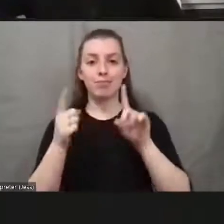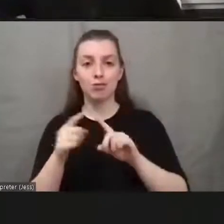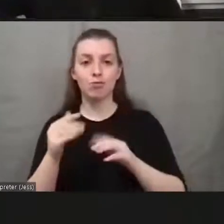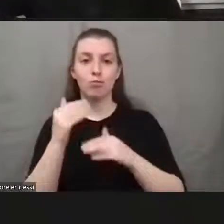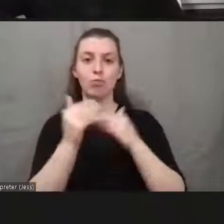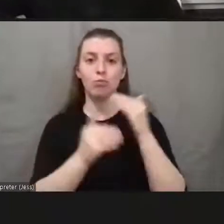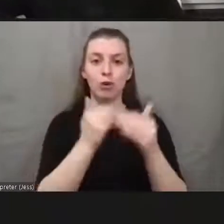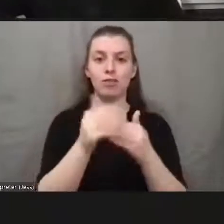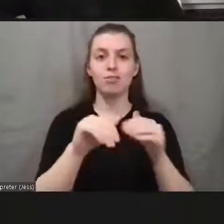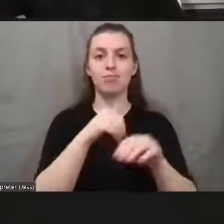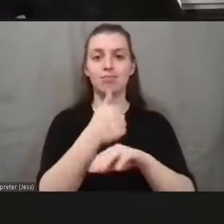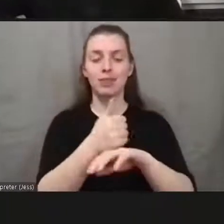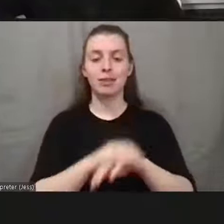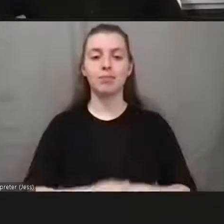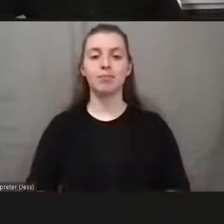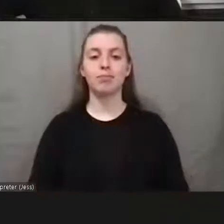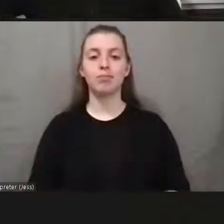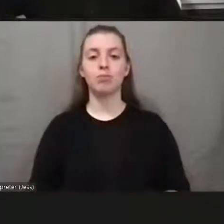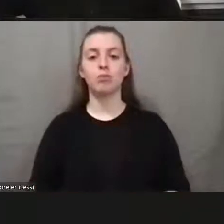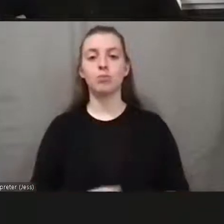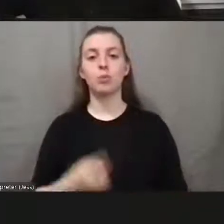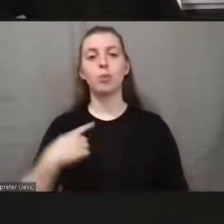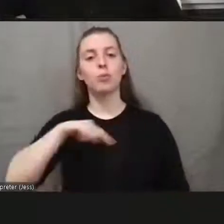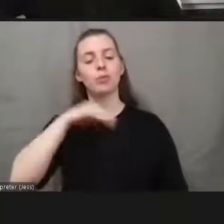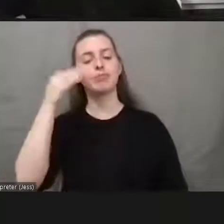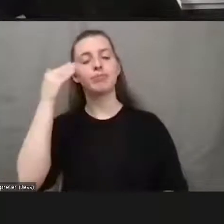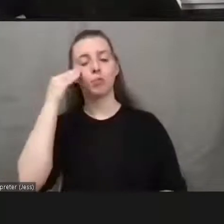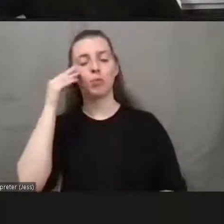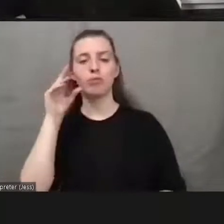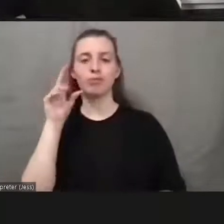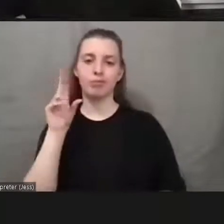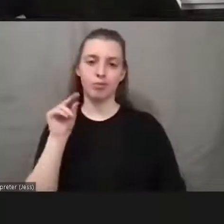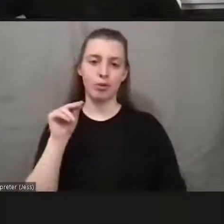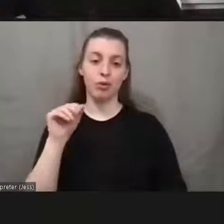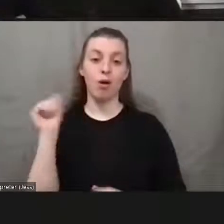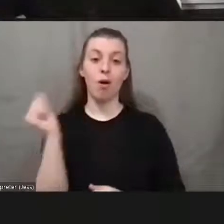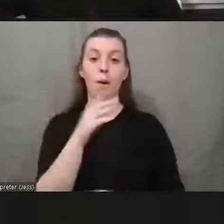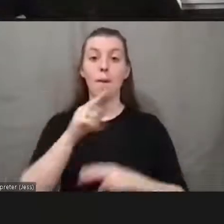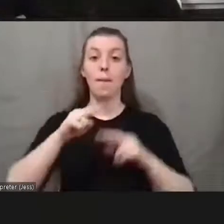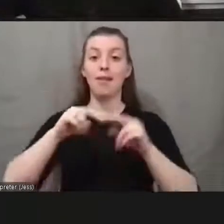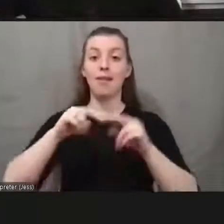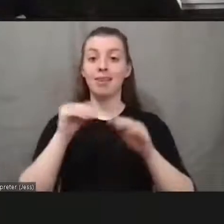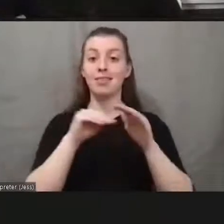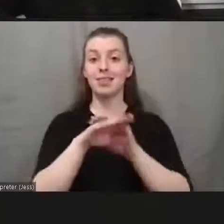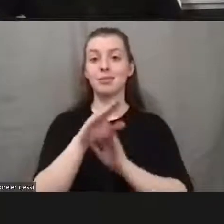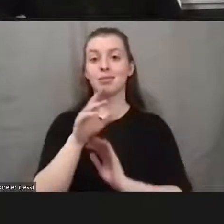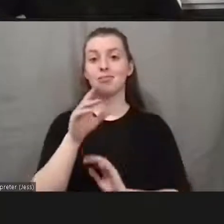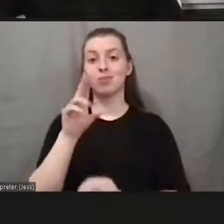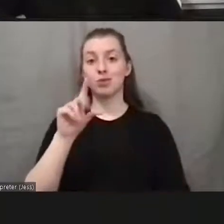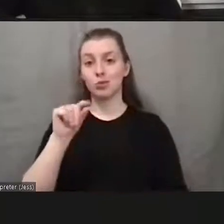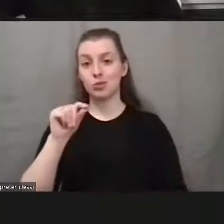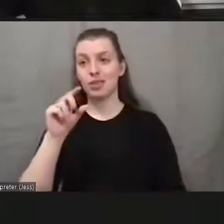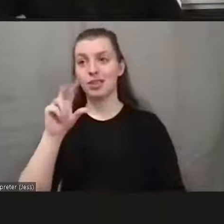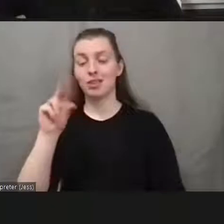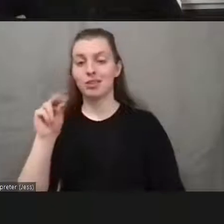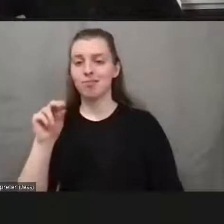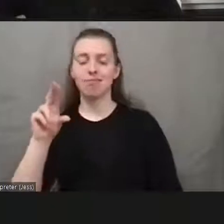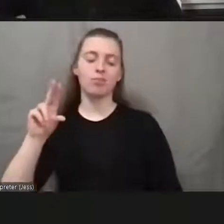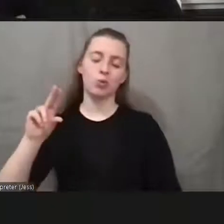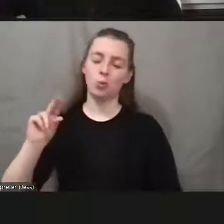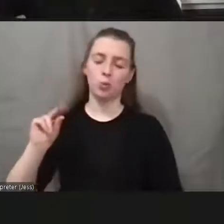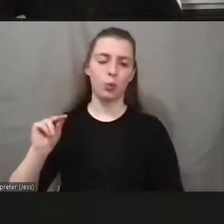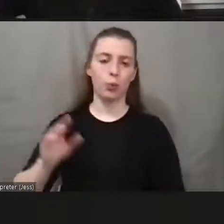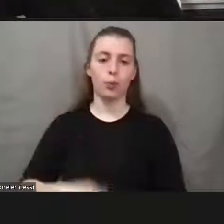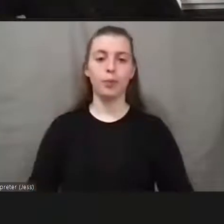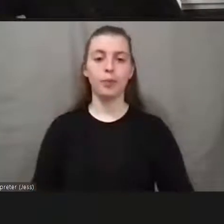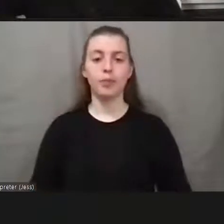every building in Nova Scotia is going to be accessible by 2030, but we do anticipate that there will be lots of improvements made, and we'll work with community